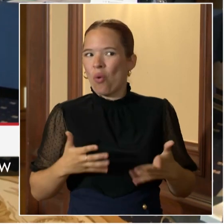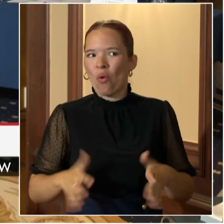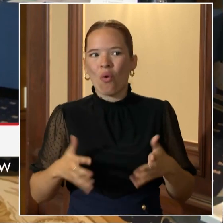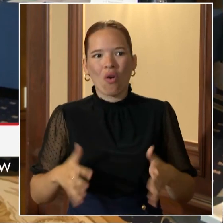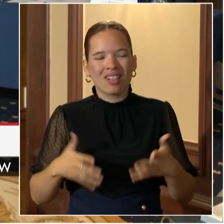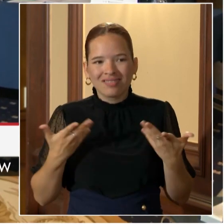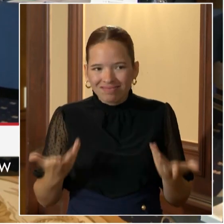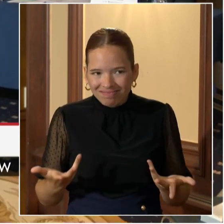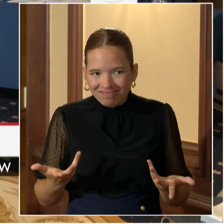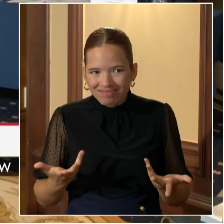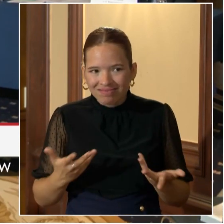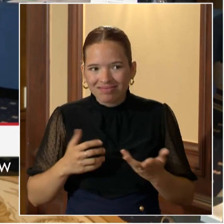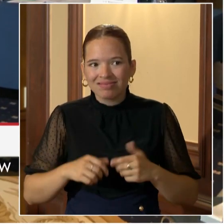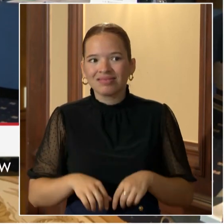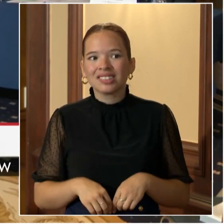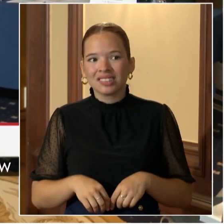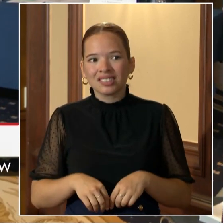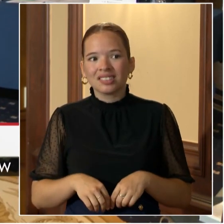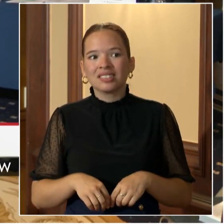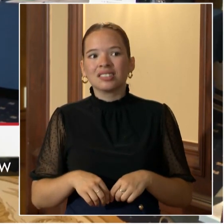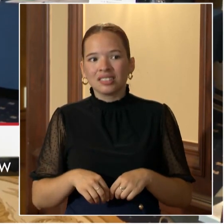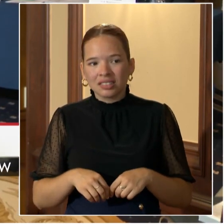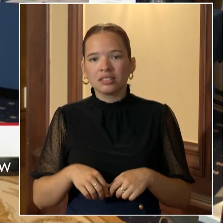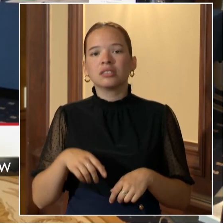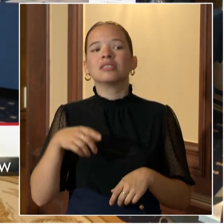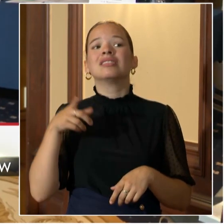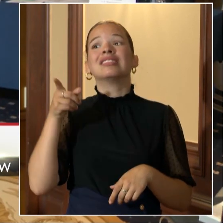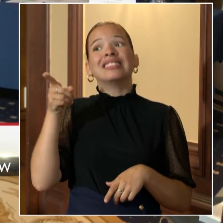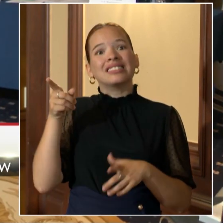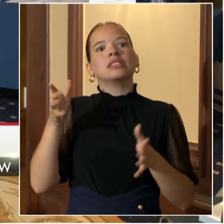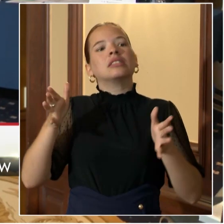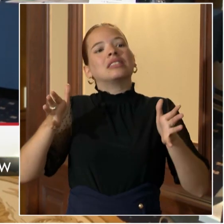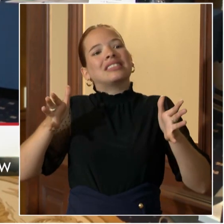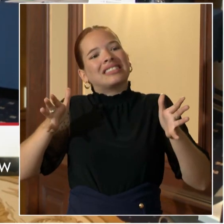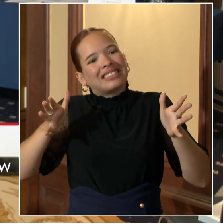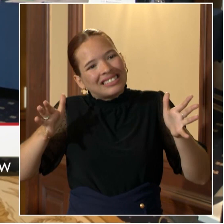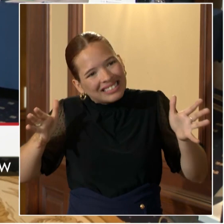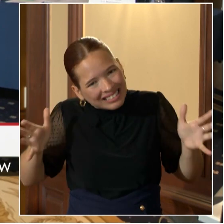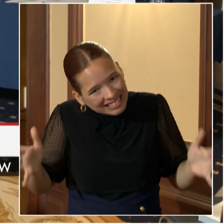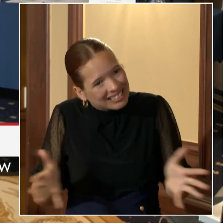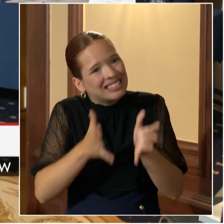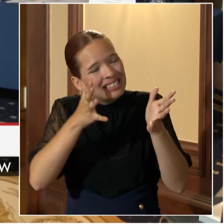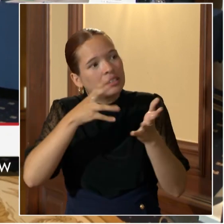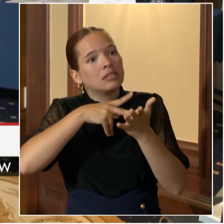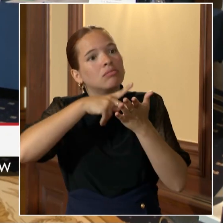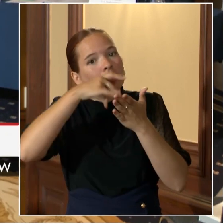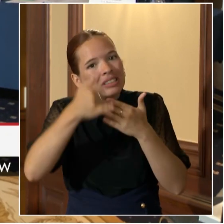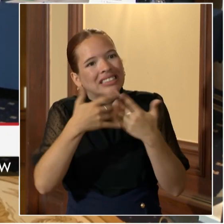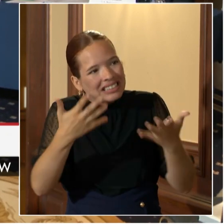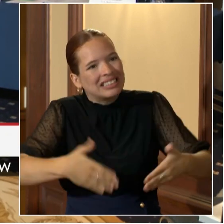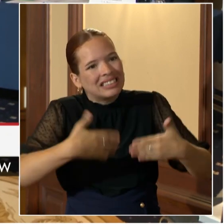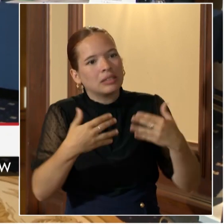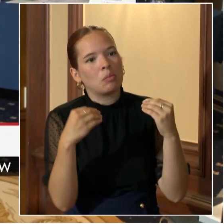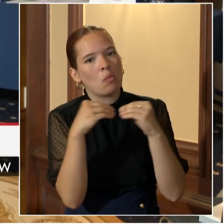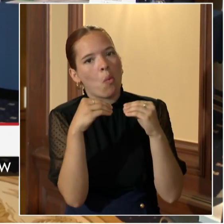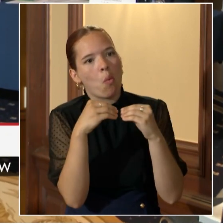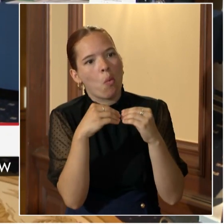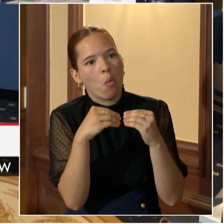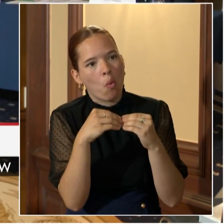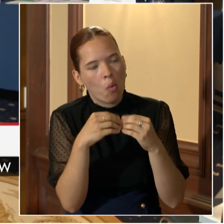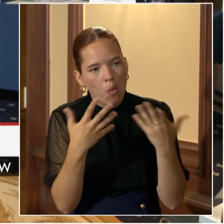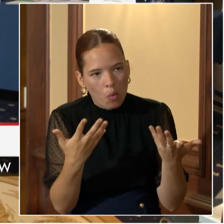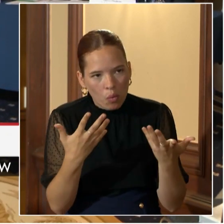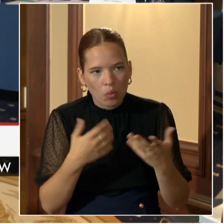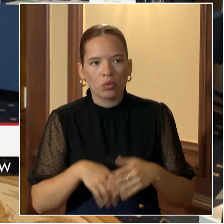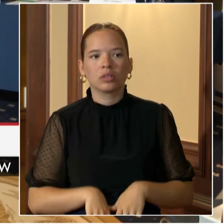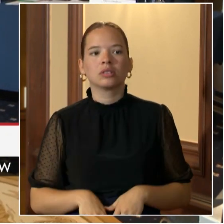specific initiatives to help advance statehood. And so things like targeted states, and let me thank you for your work, particularly in the state of West